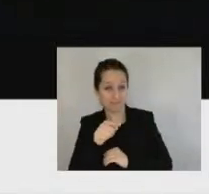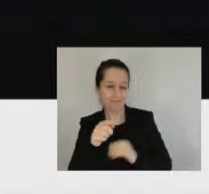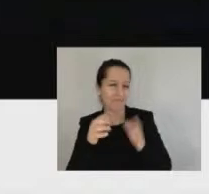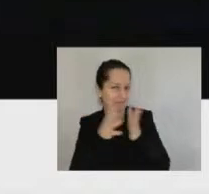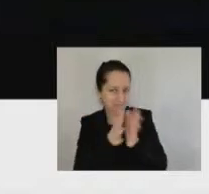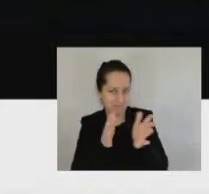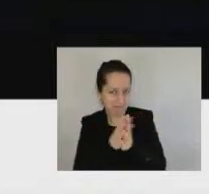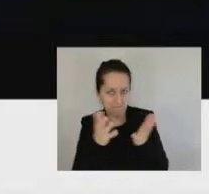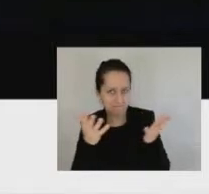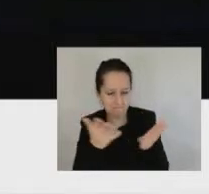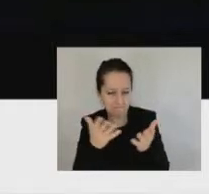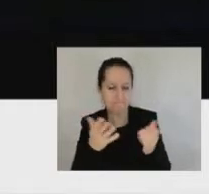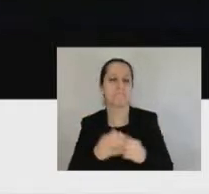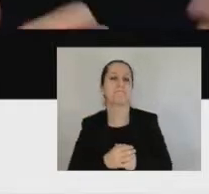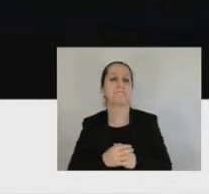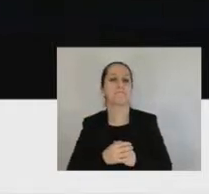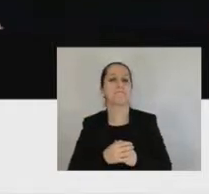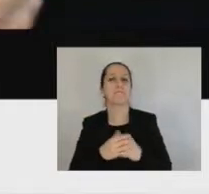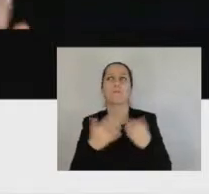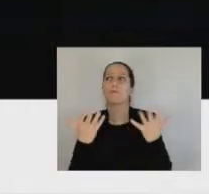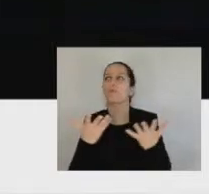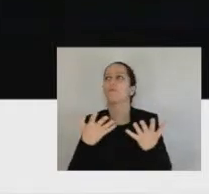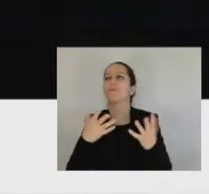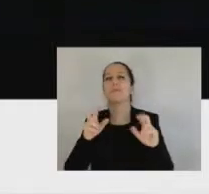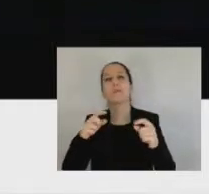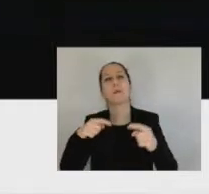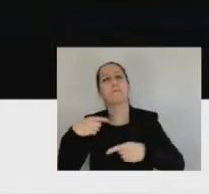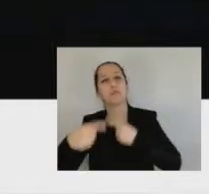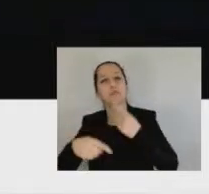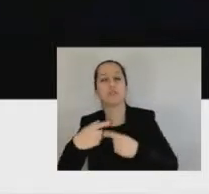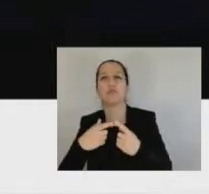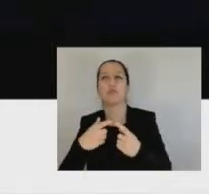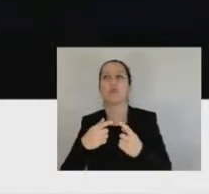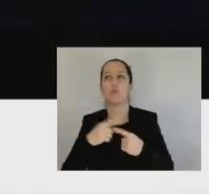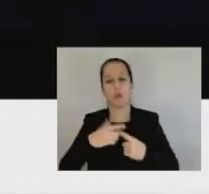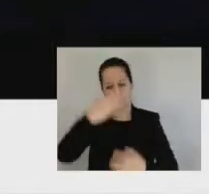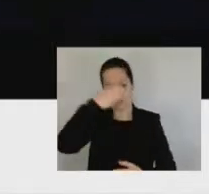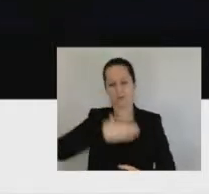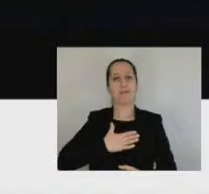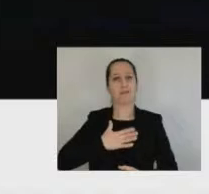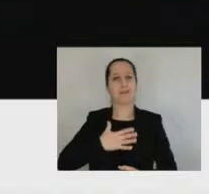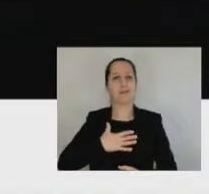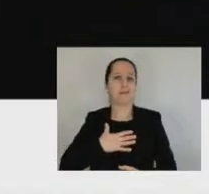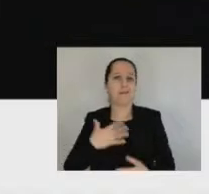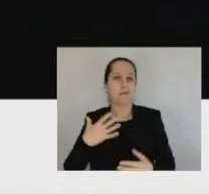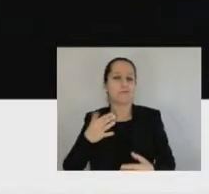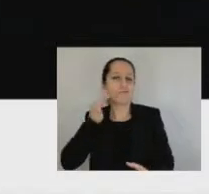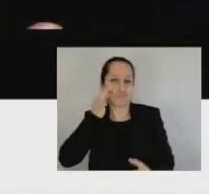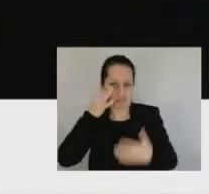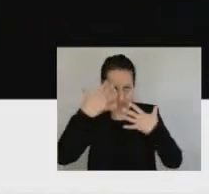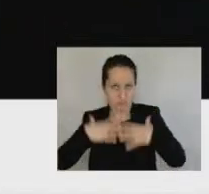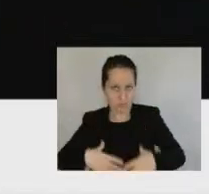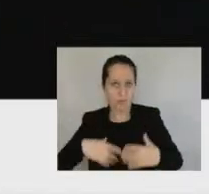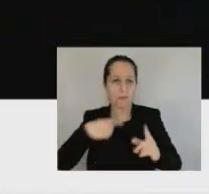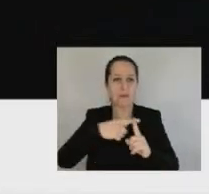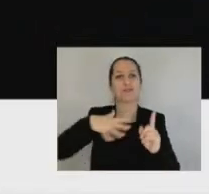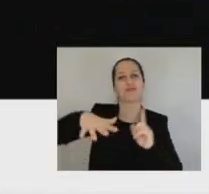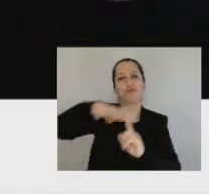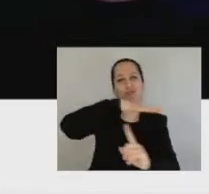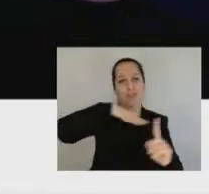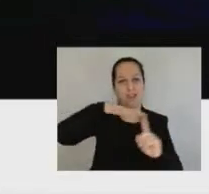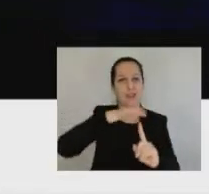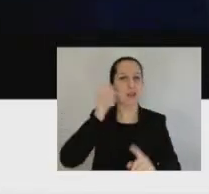that's key on how we understand these processes. The relationship with the biologic, with the social, and the social